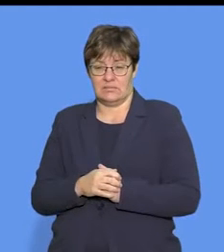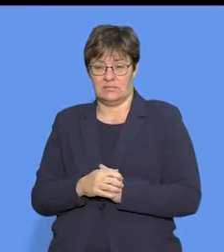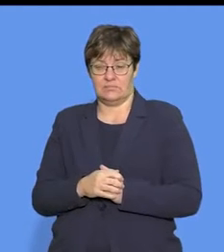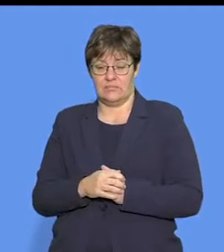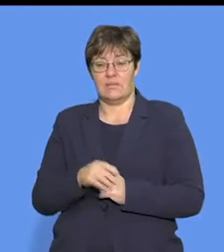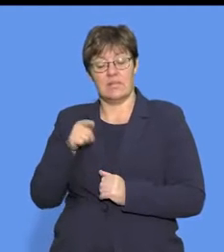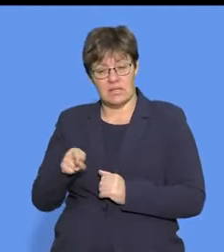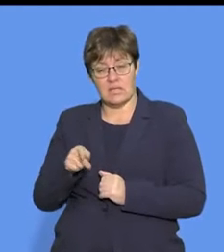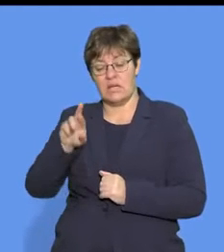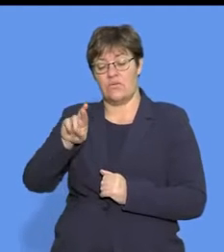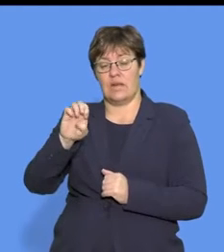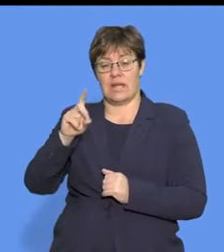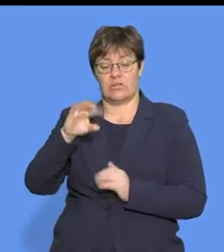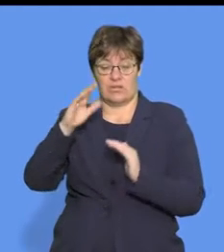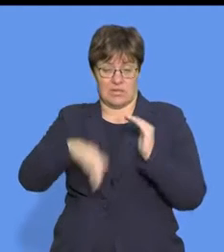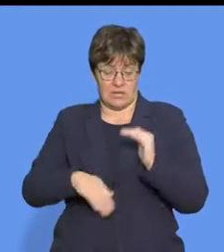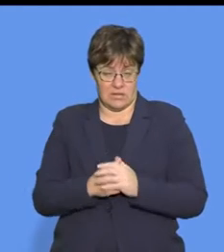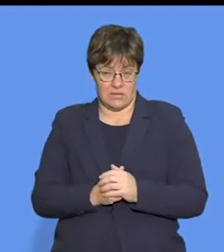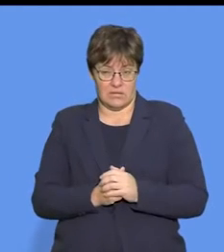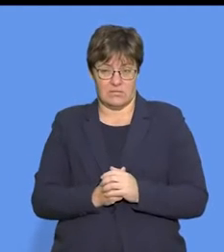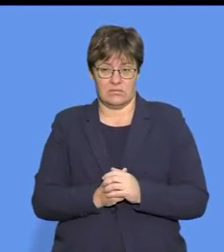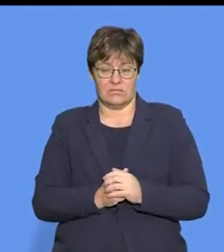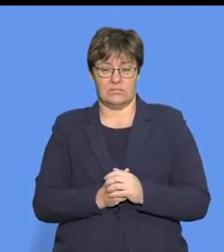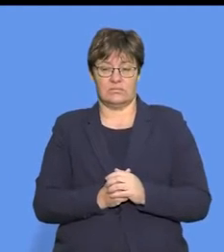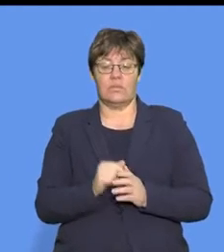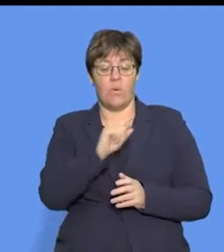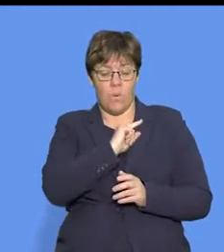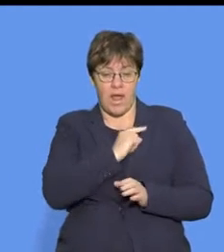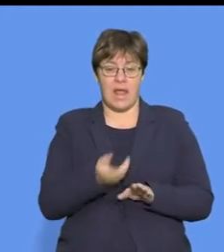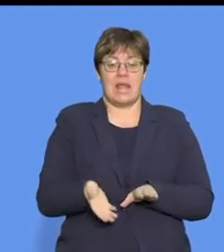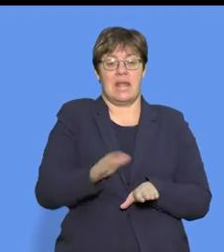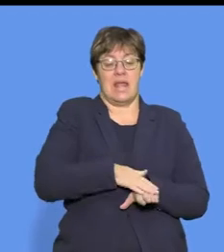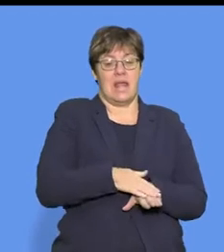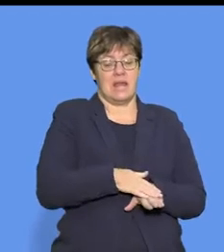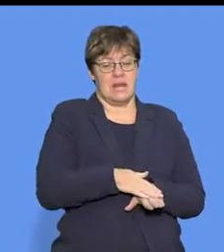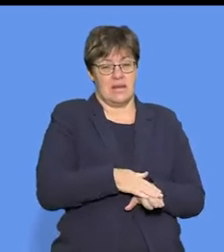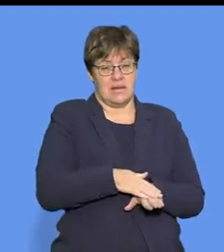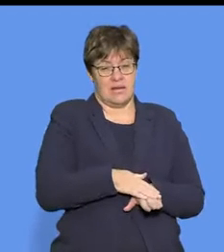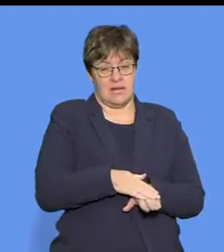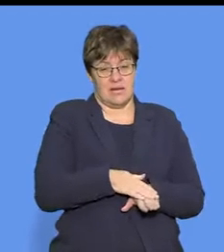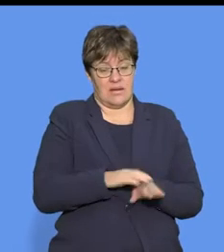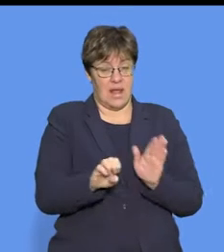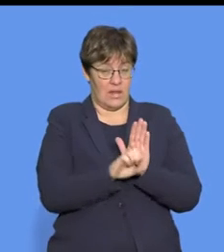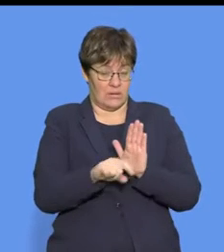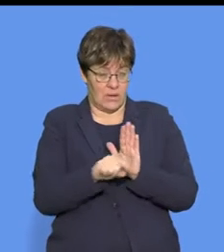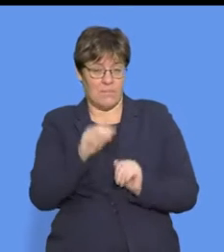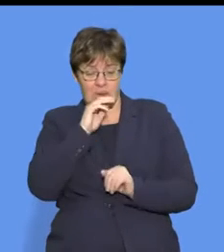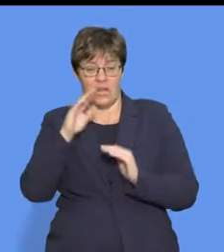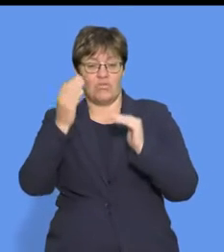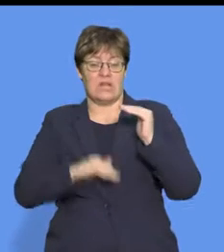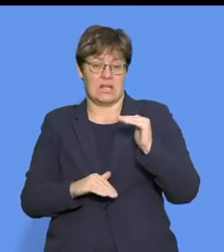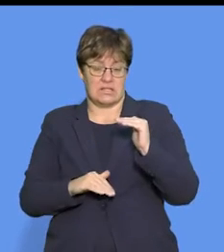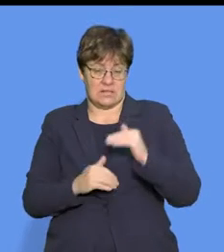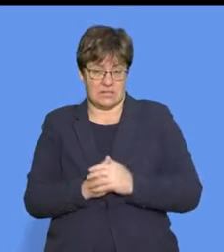metal. I'm going to indicate that as reduction, because a gain of electrons